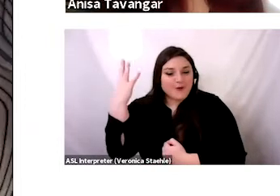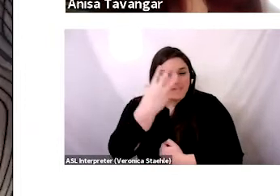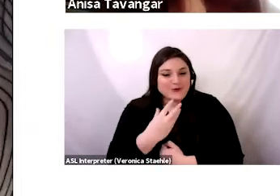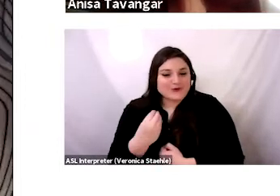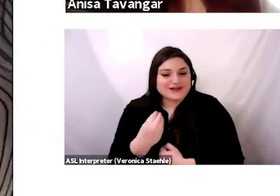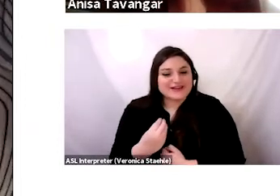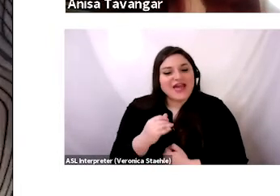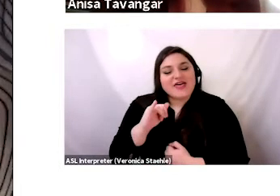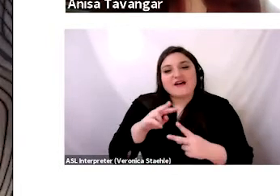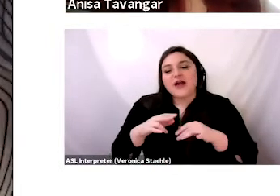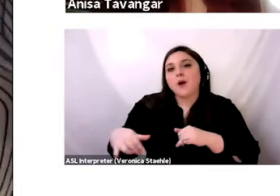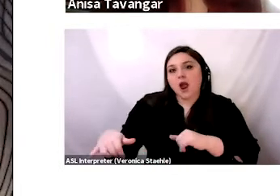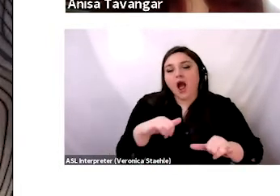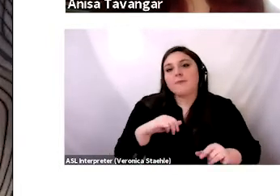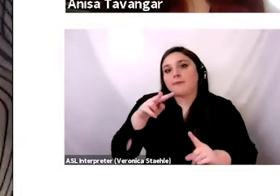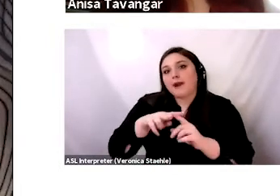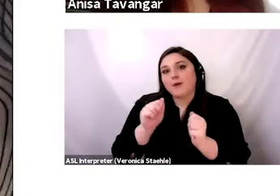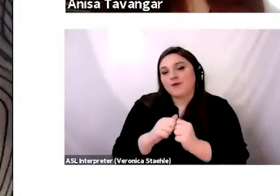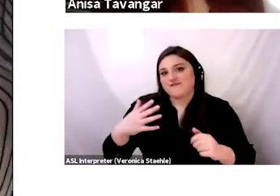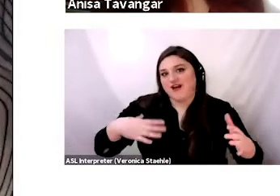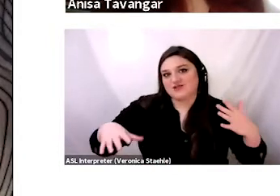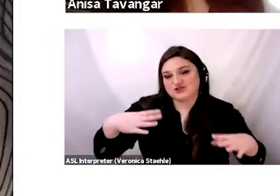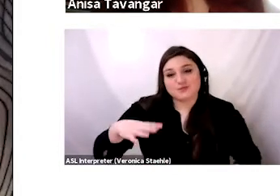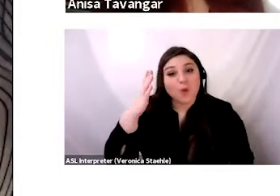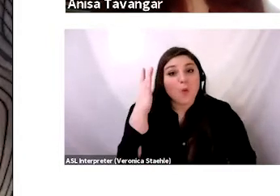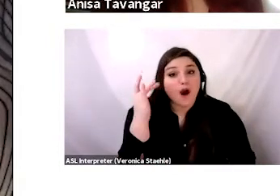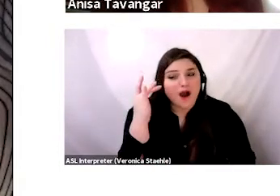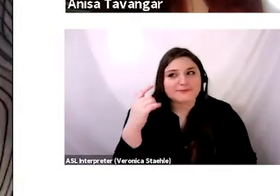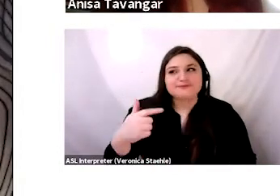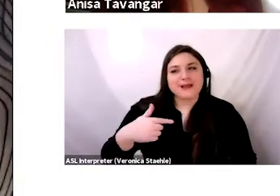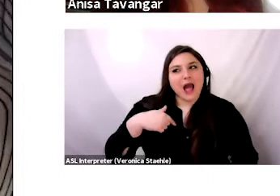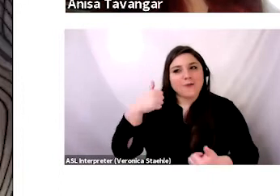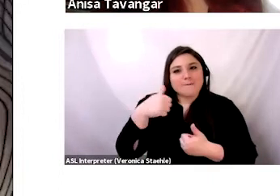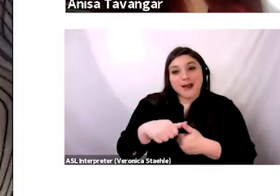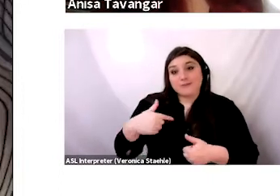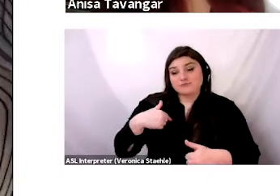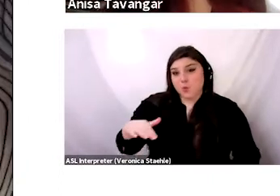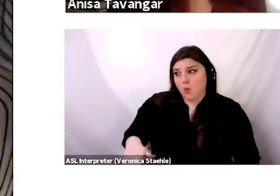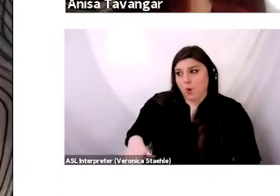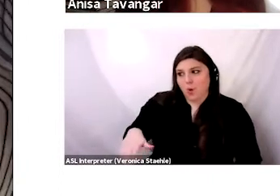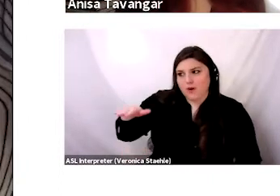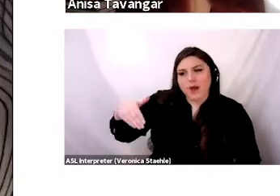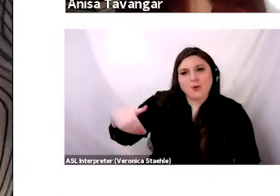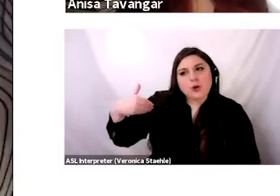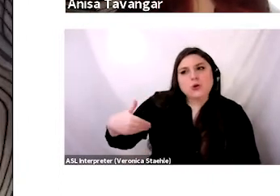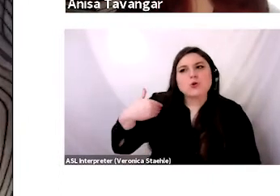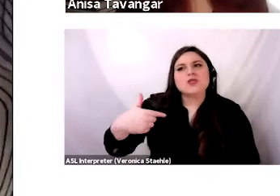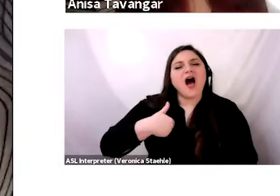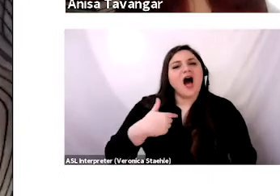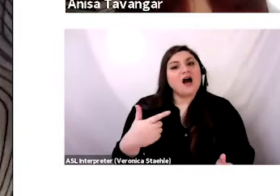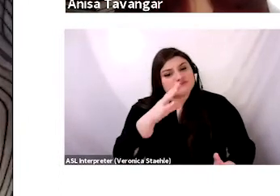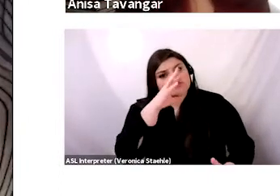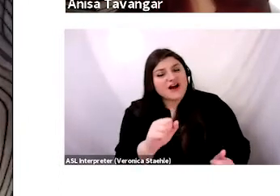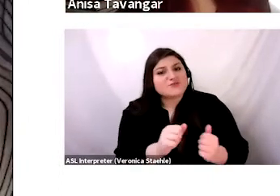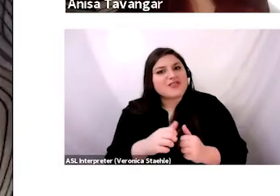when thinking about fashion. You know, I remember growing up kind of feeling uncomfortable almost in my interest in the